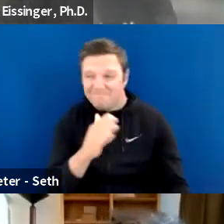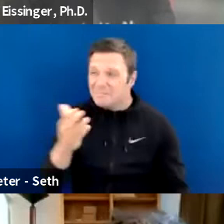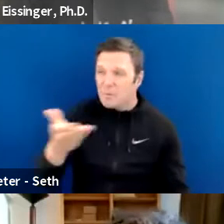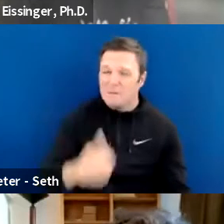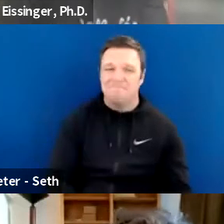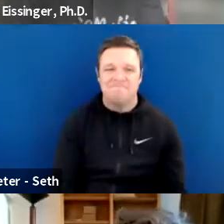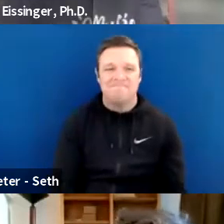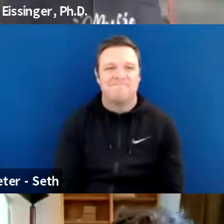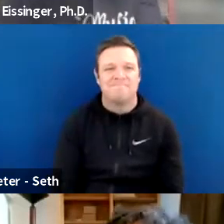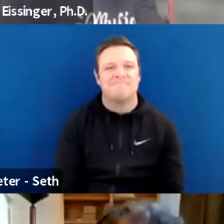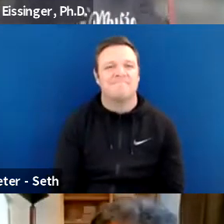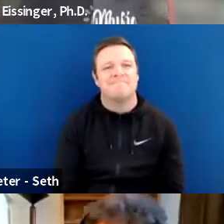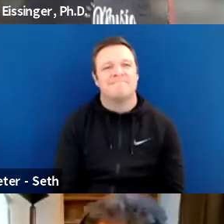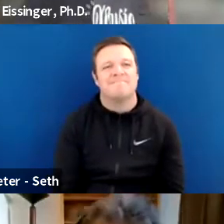welcome.